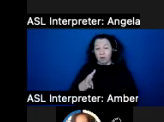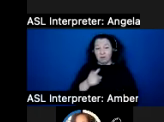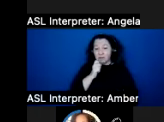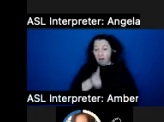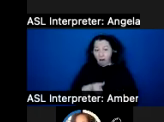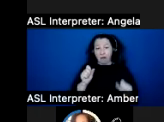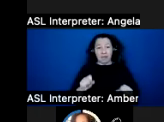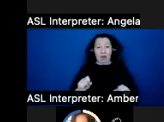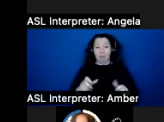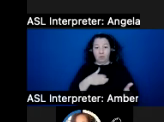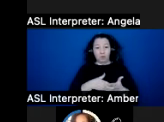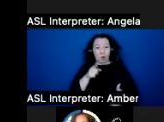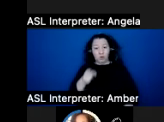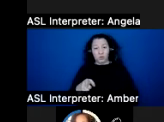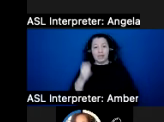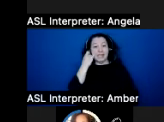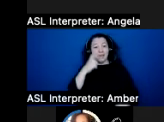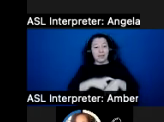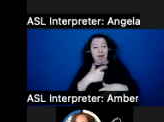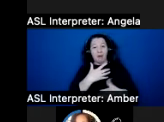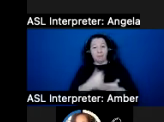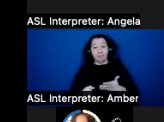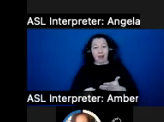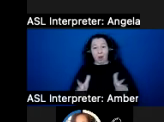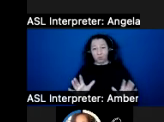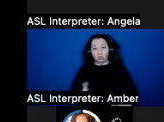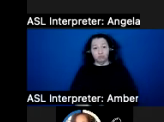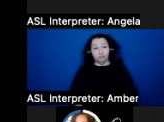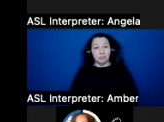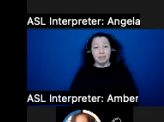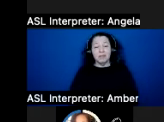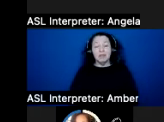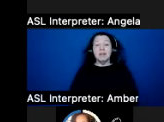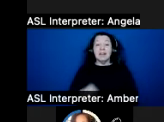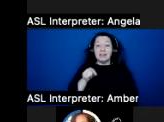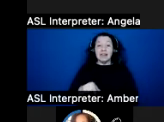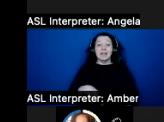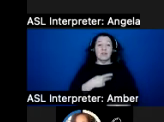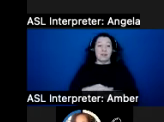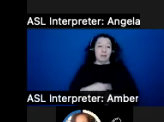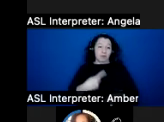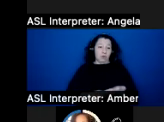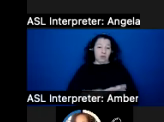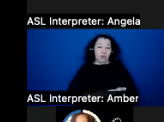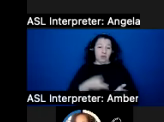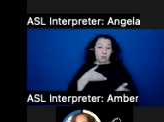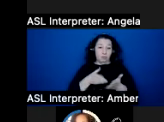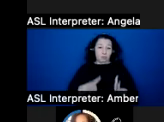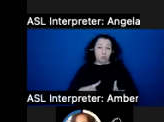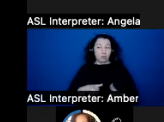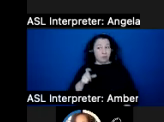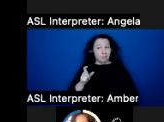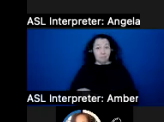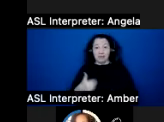to prosecute if that time limit has passed. And these are conversations that prosecutors must